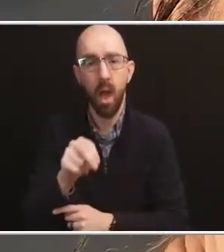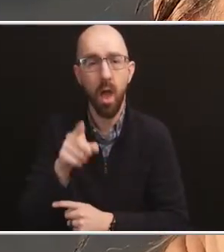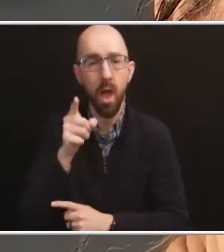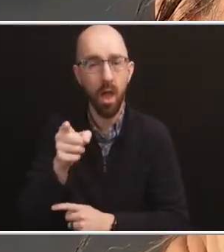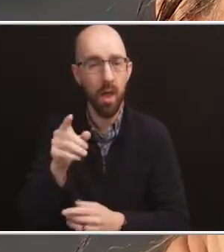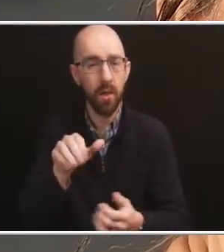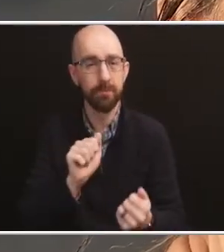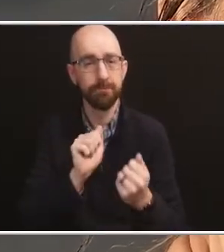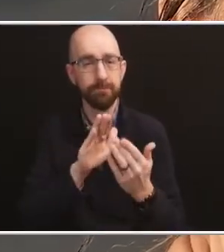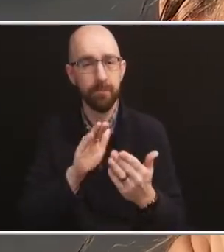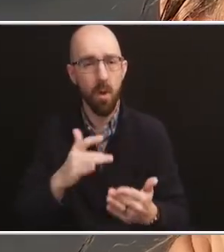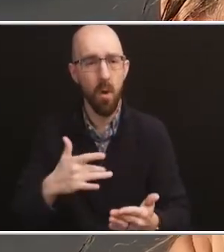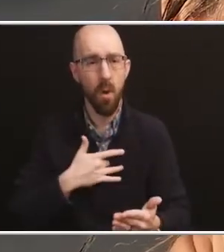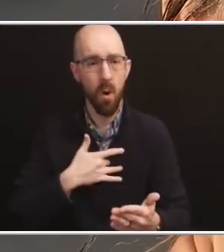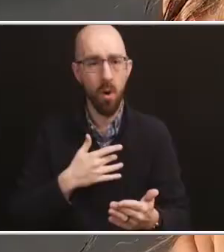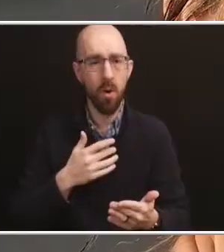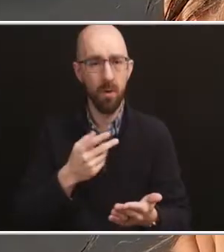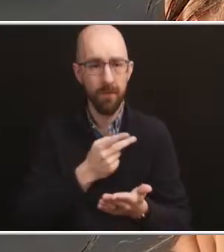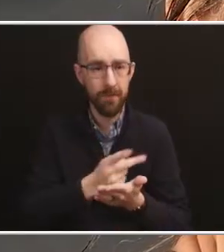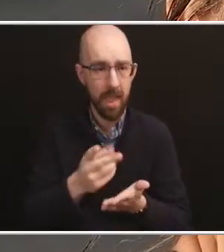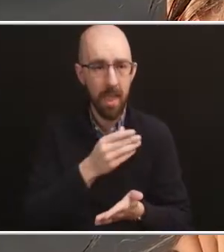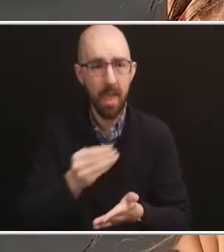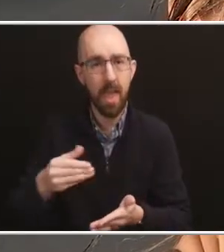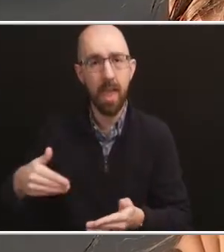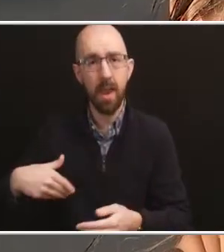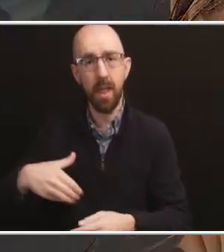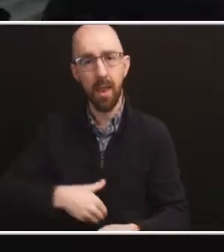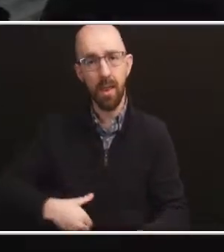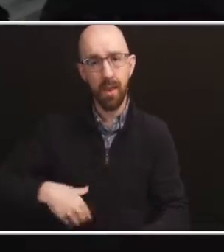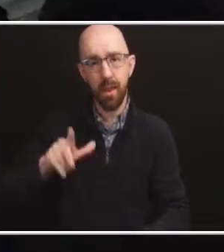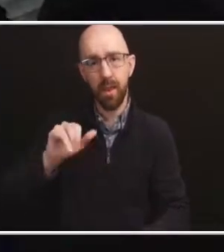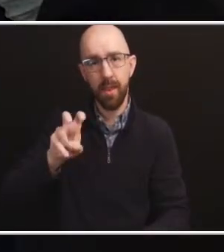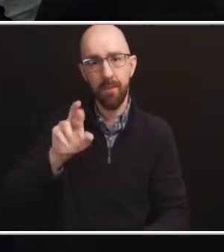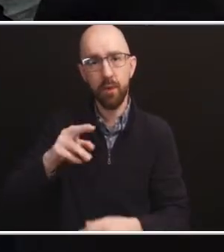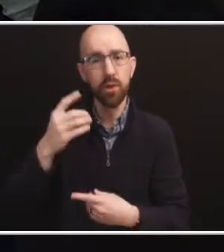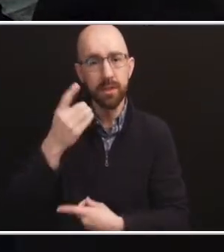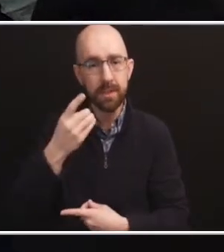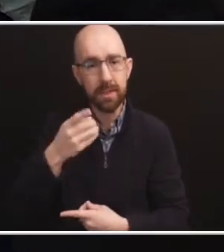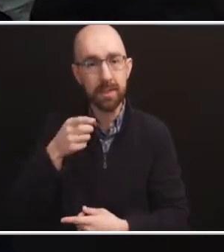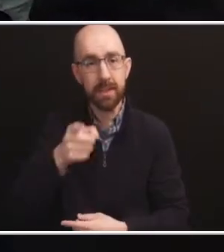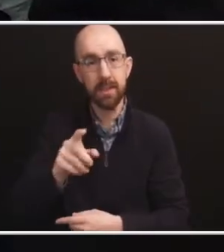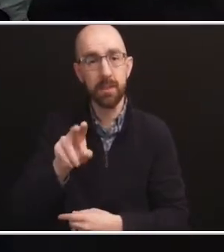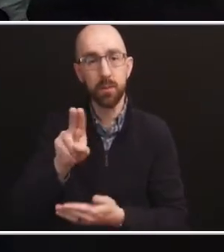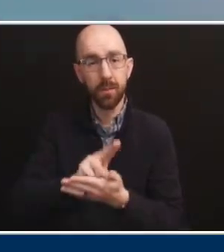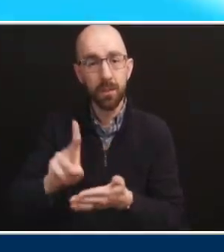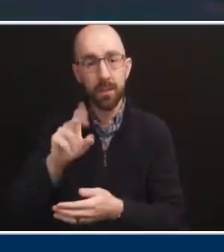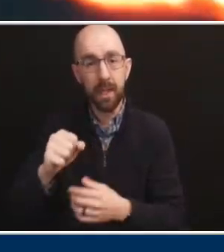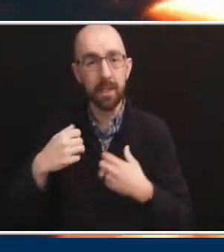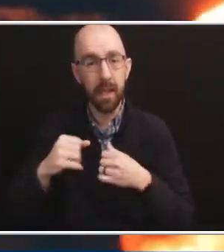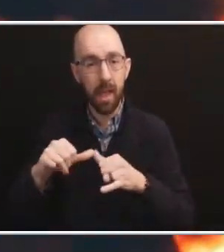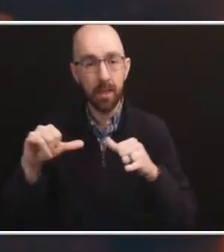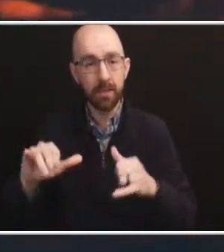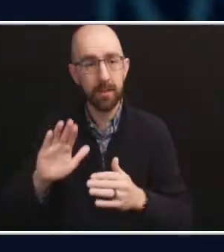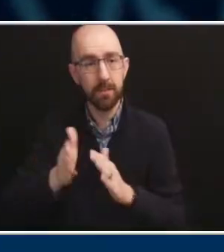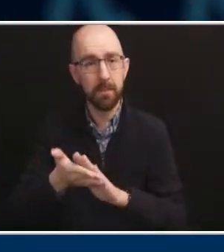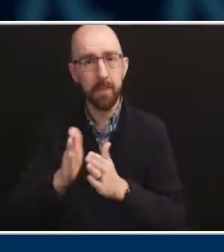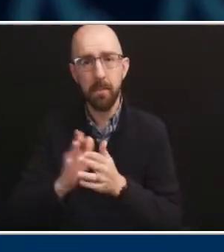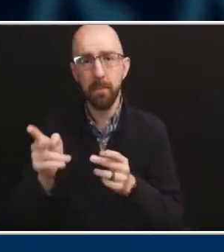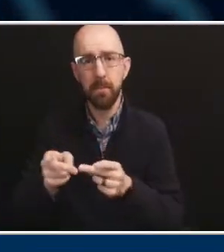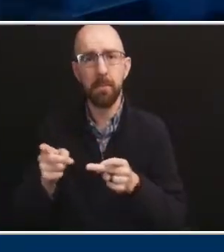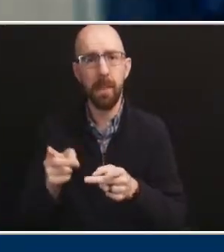liver disease, the University of Kansas health system became the place equipped to handle both.